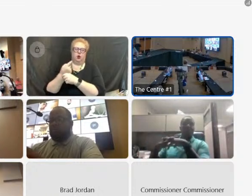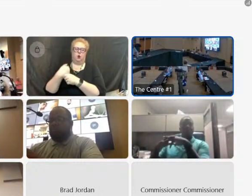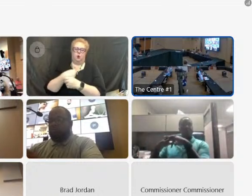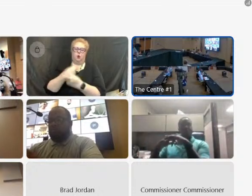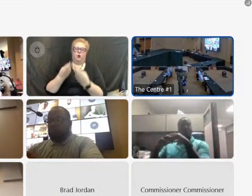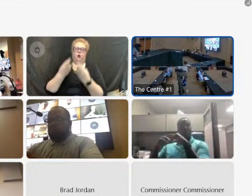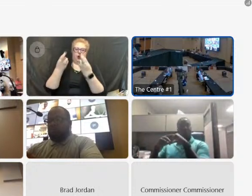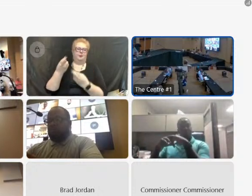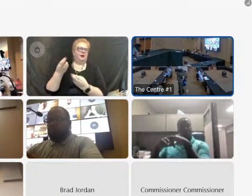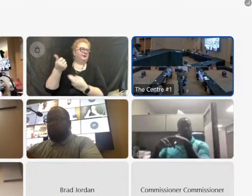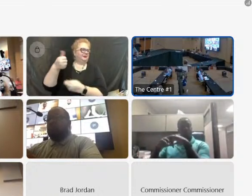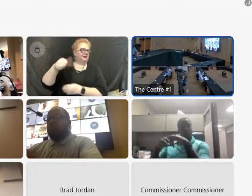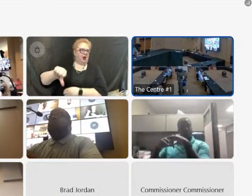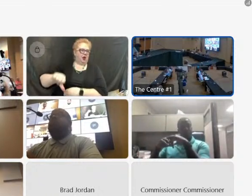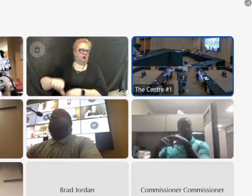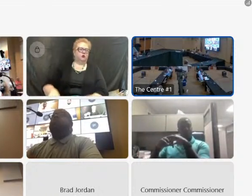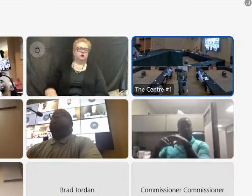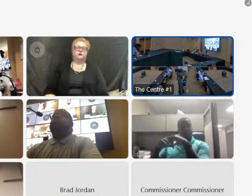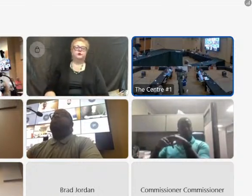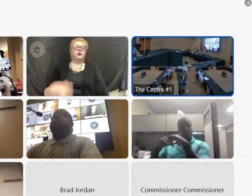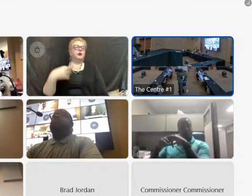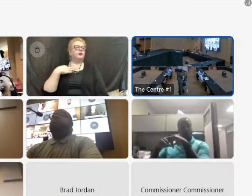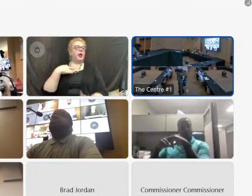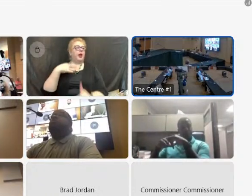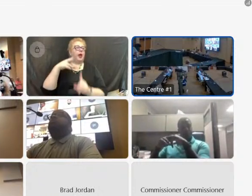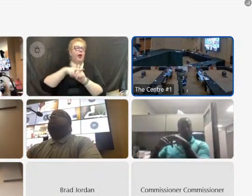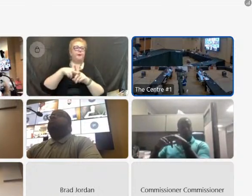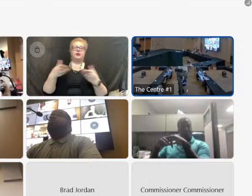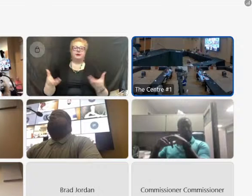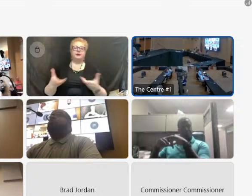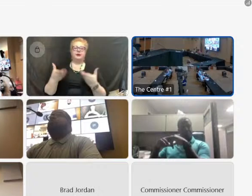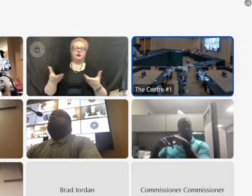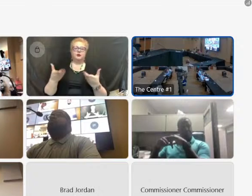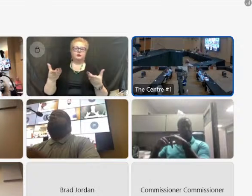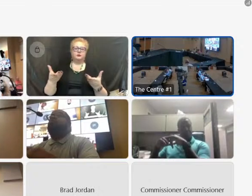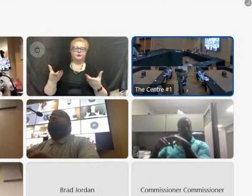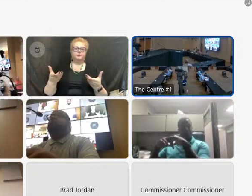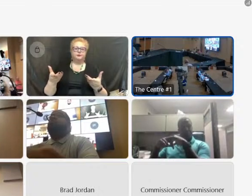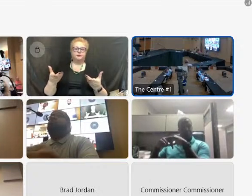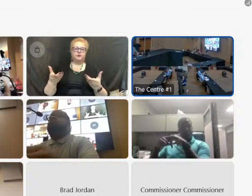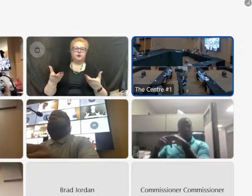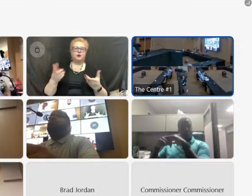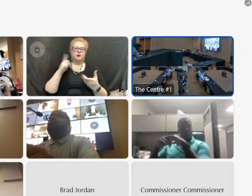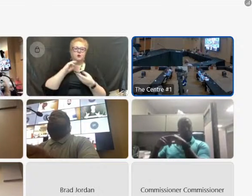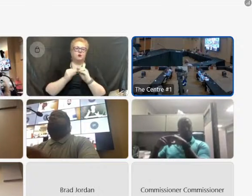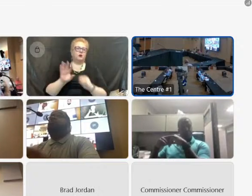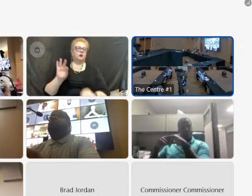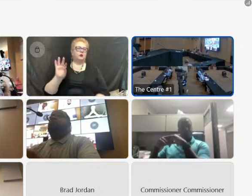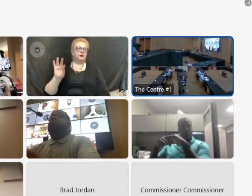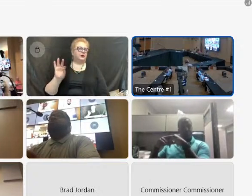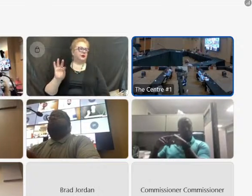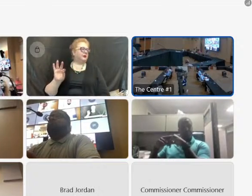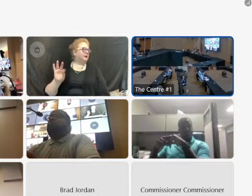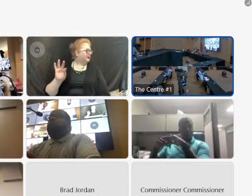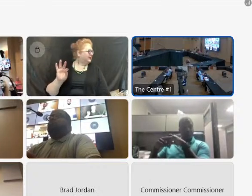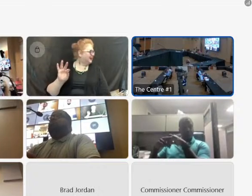Great. Do we have the applicant present for item 9 on the regular